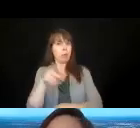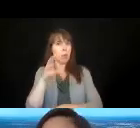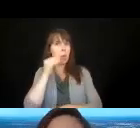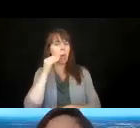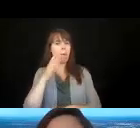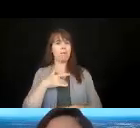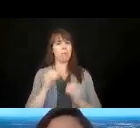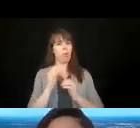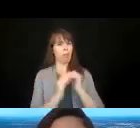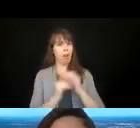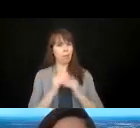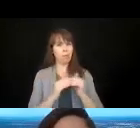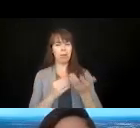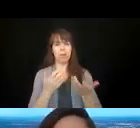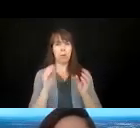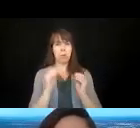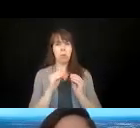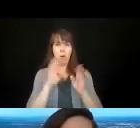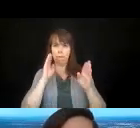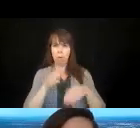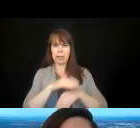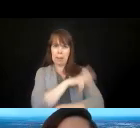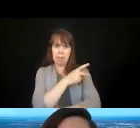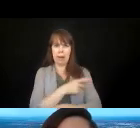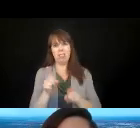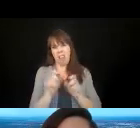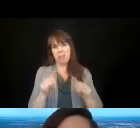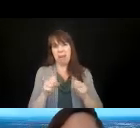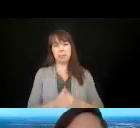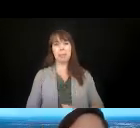and make this as patient-centric as possible. Next slide.